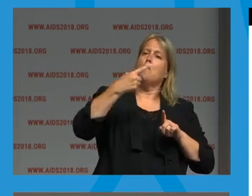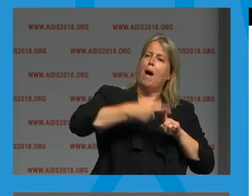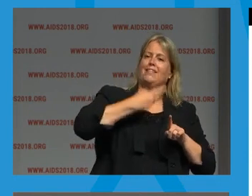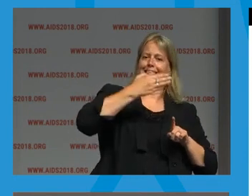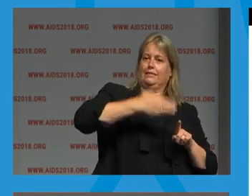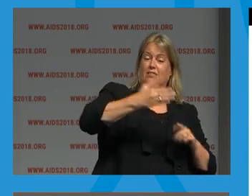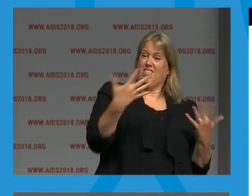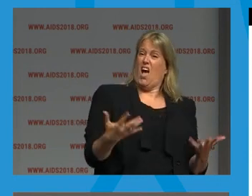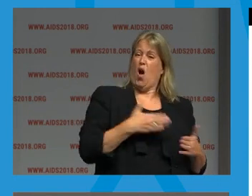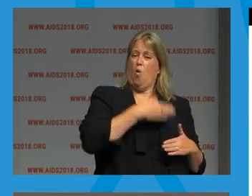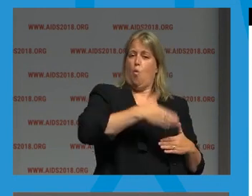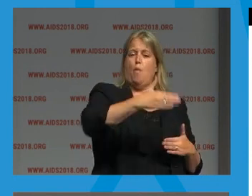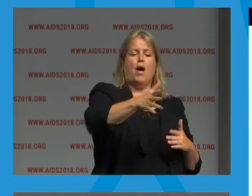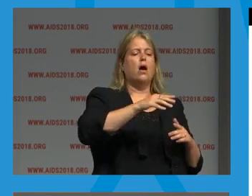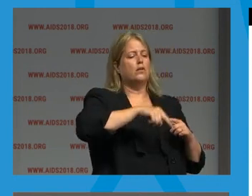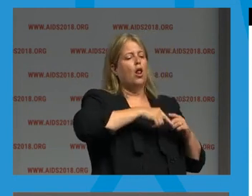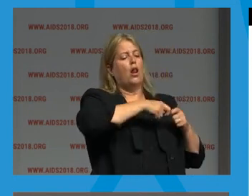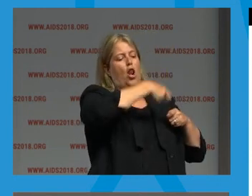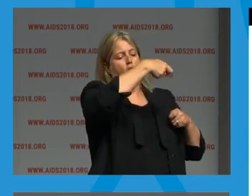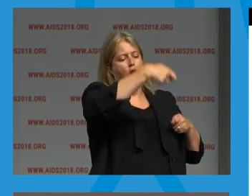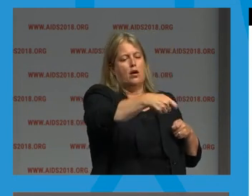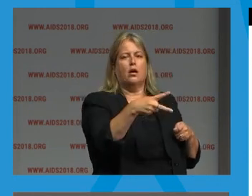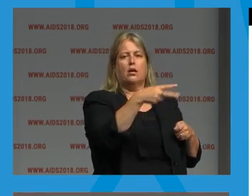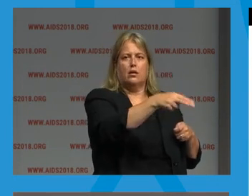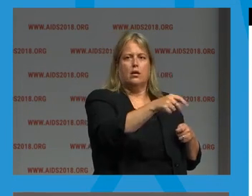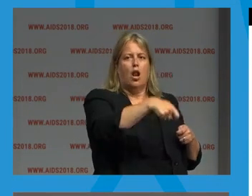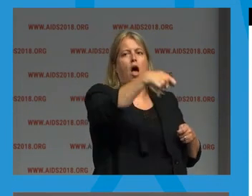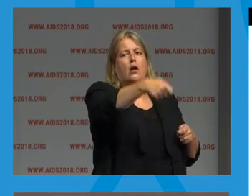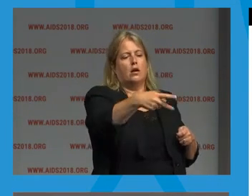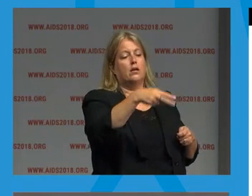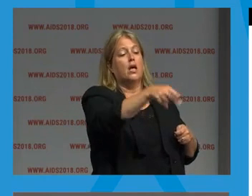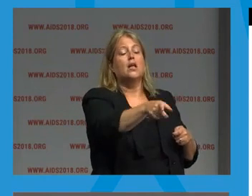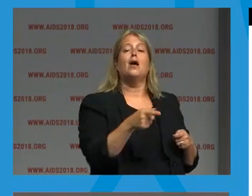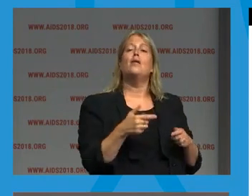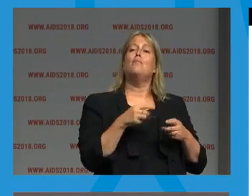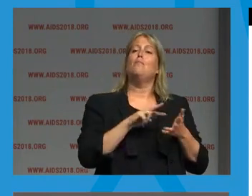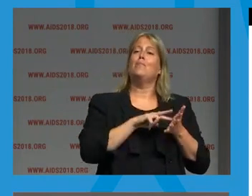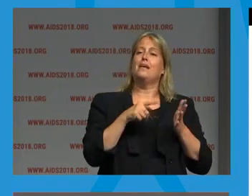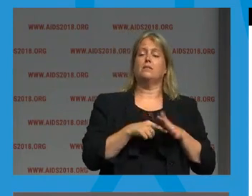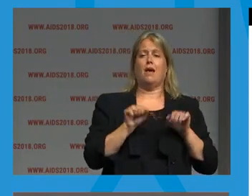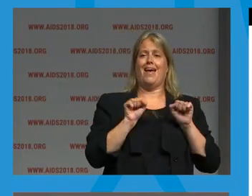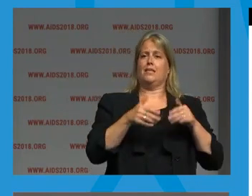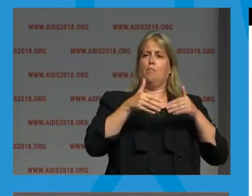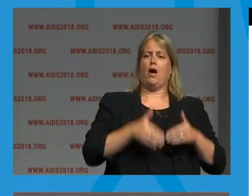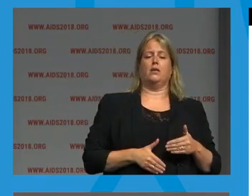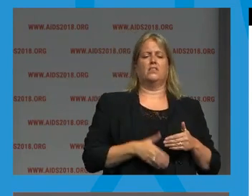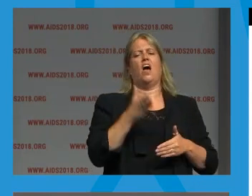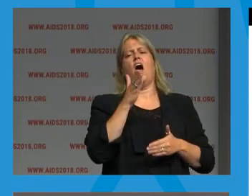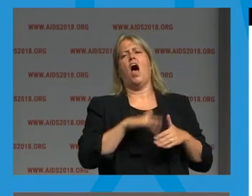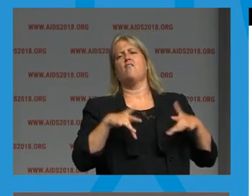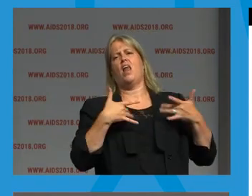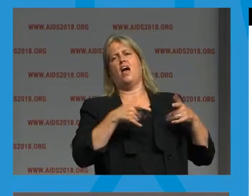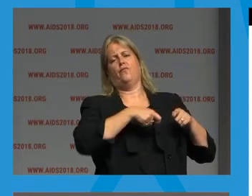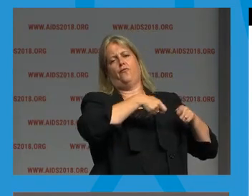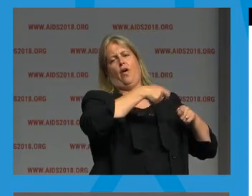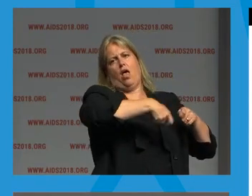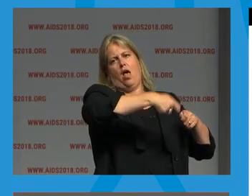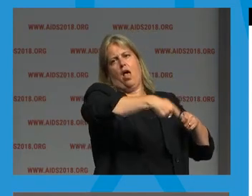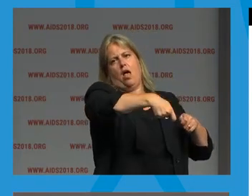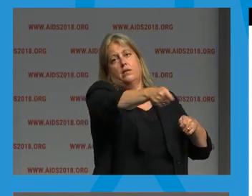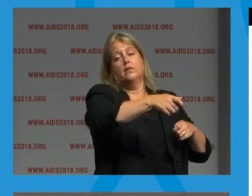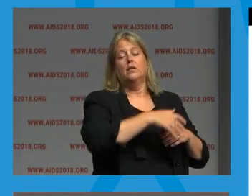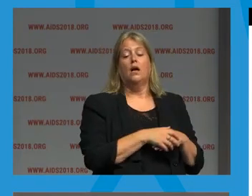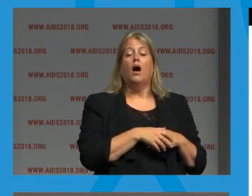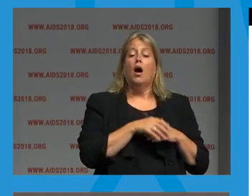do now, and that is to extend the half-life of the antibodies. This can be rather easily done by a